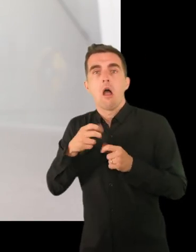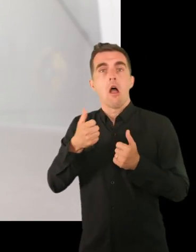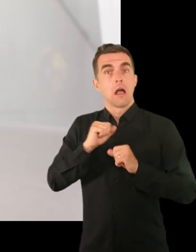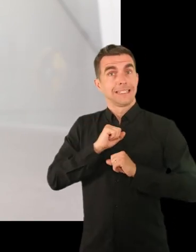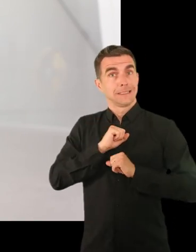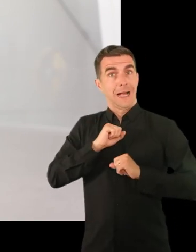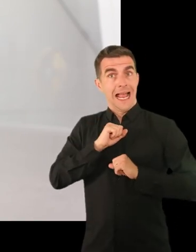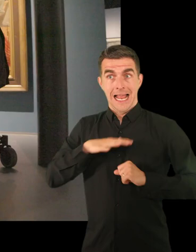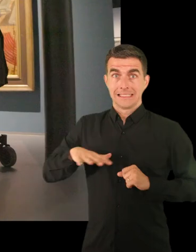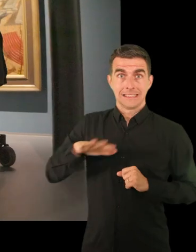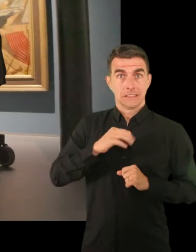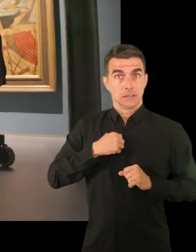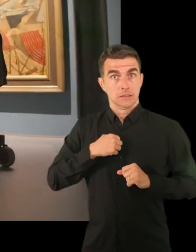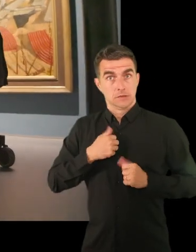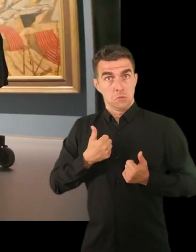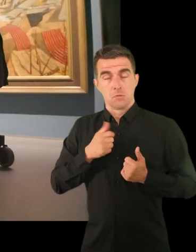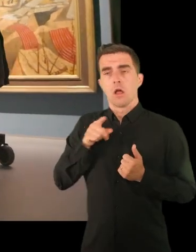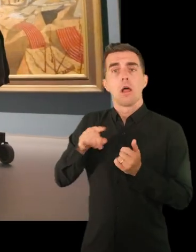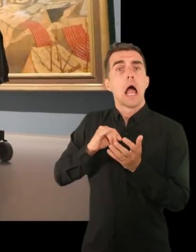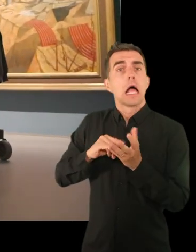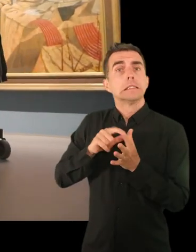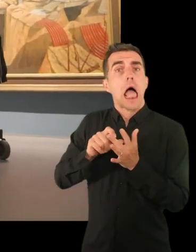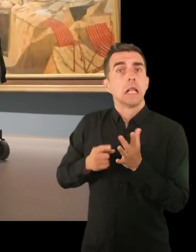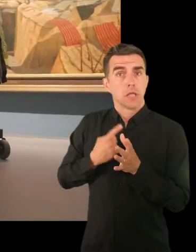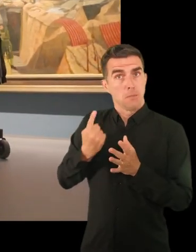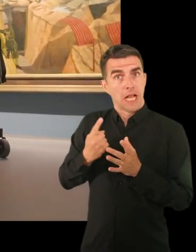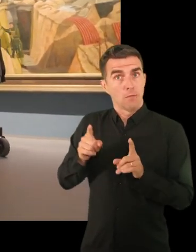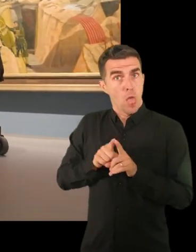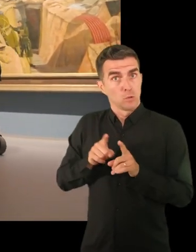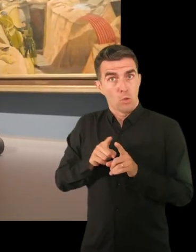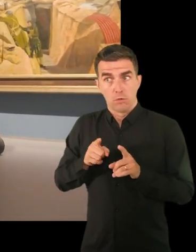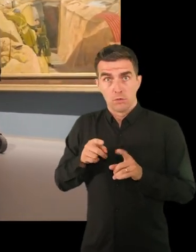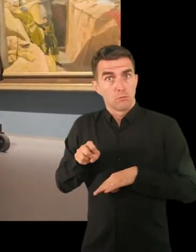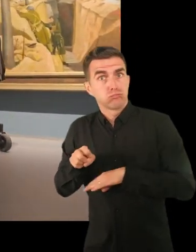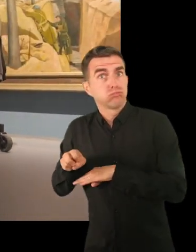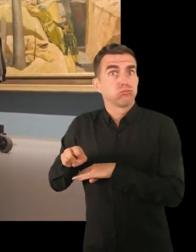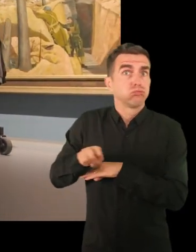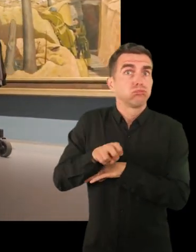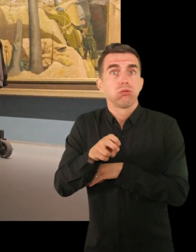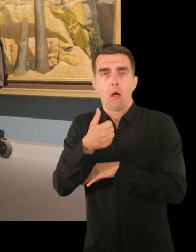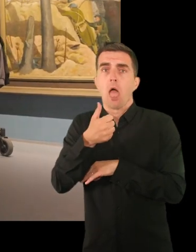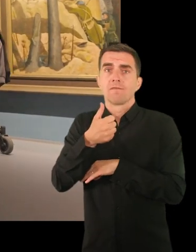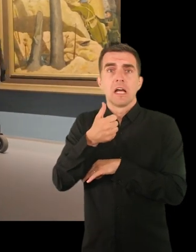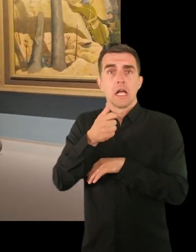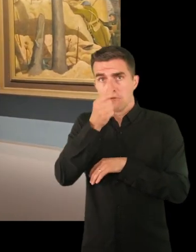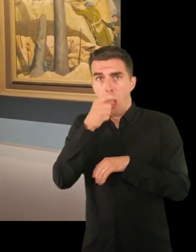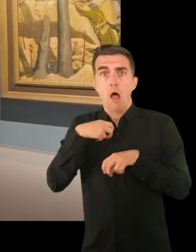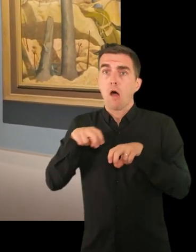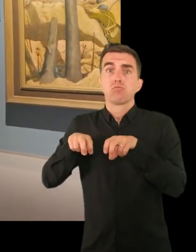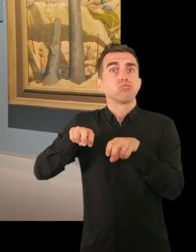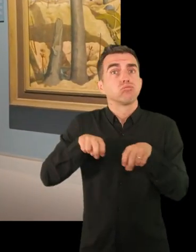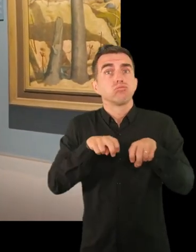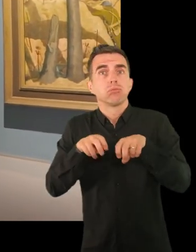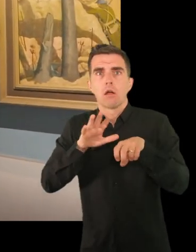wheelchair. Alongside Sadie, who also is a wheelchair user, we could go side by side and actually experience